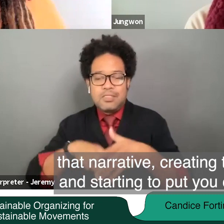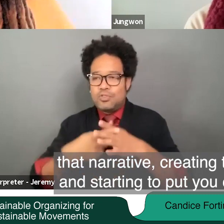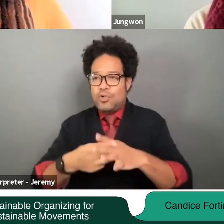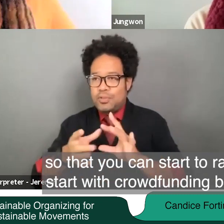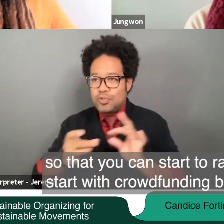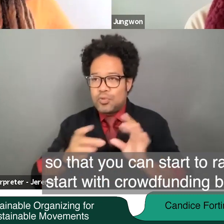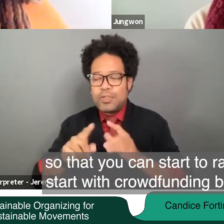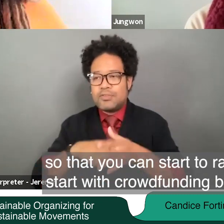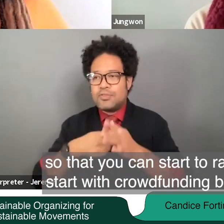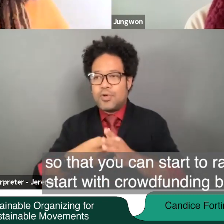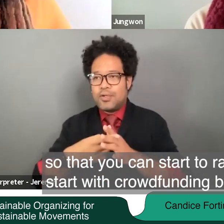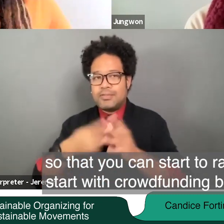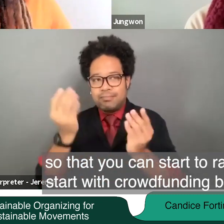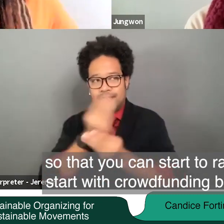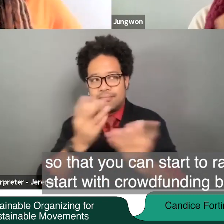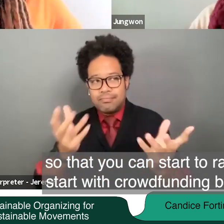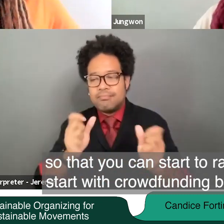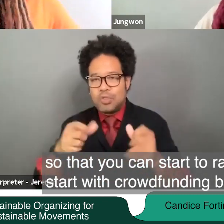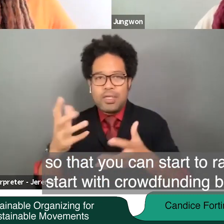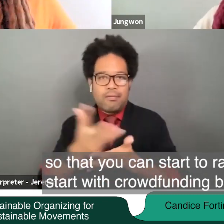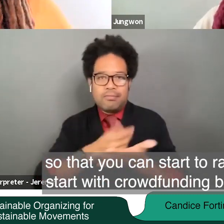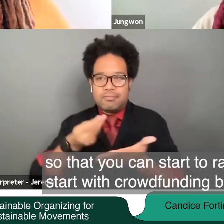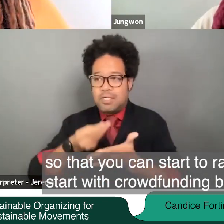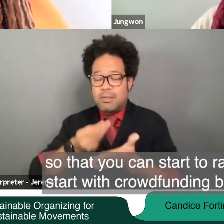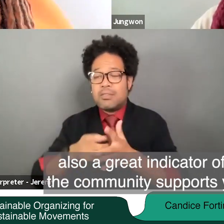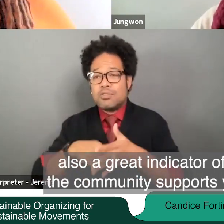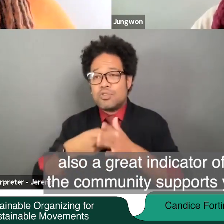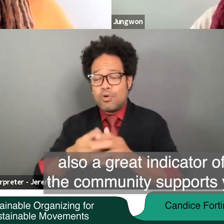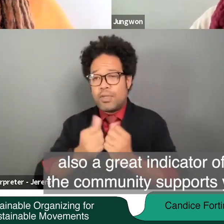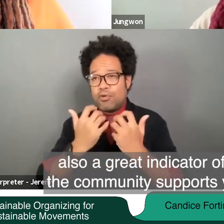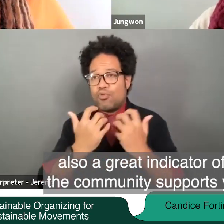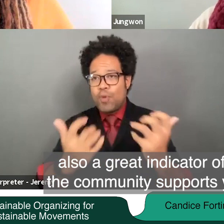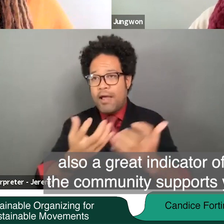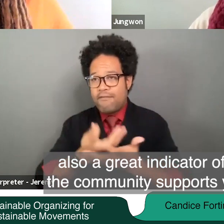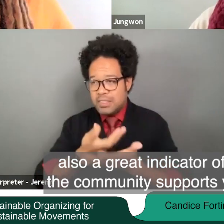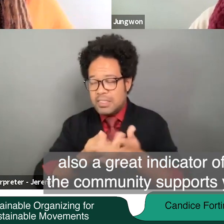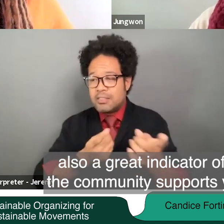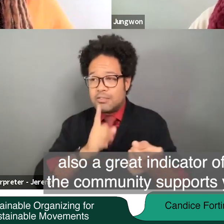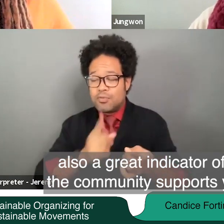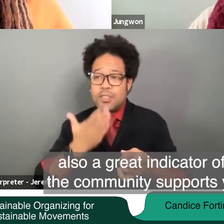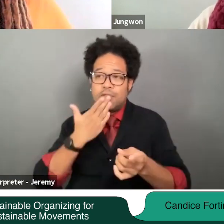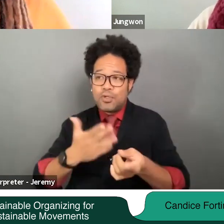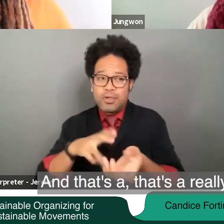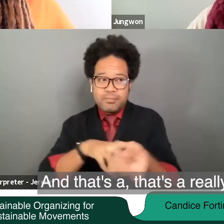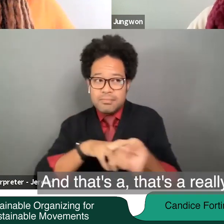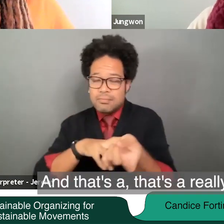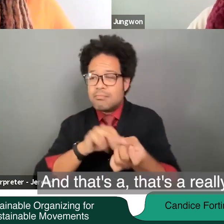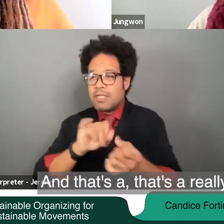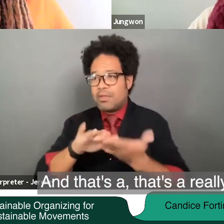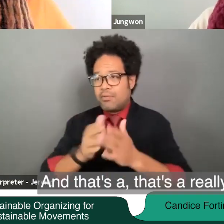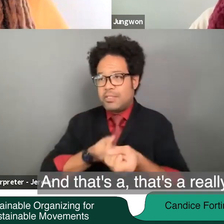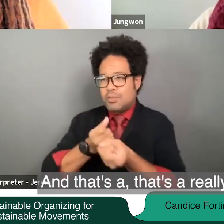you out there so that you can start to raise money. Start with crowdfunding because it's also a great indicator of whether the community supports you or